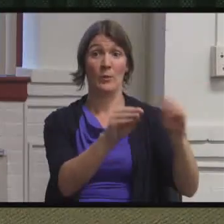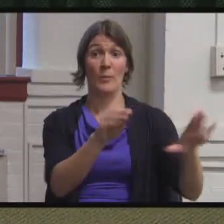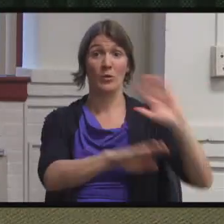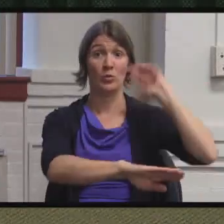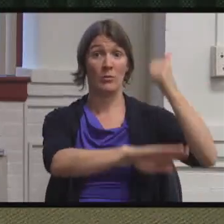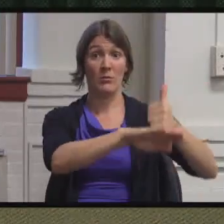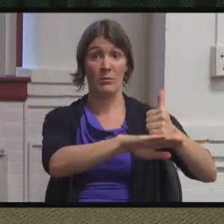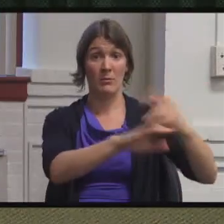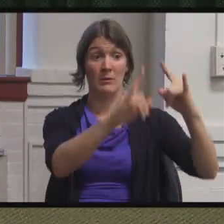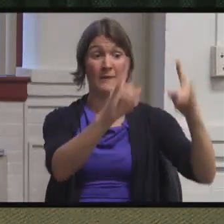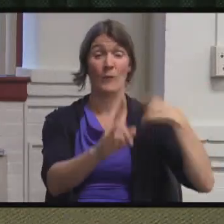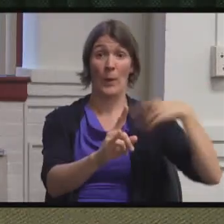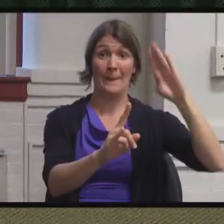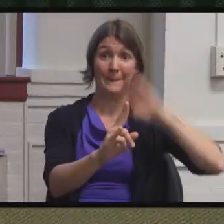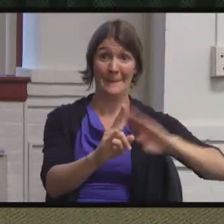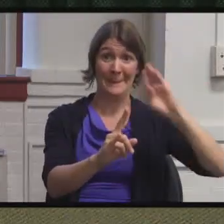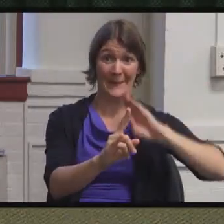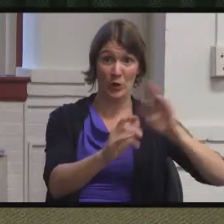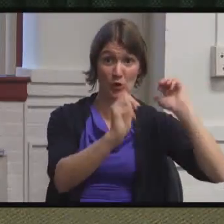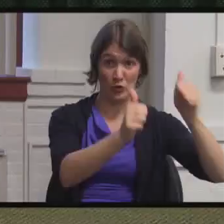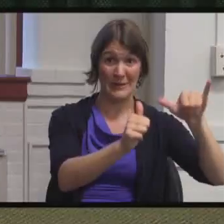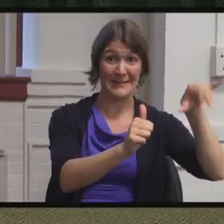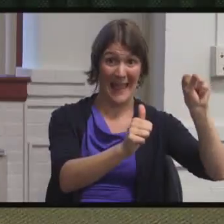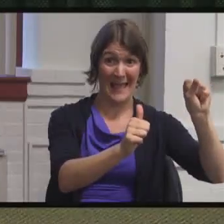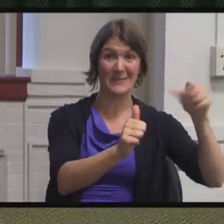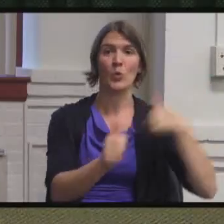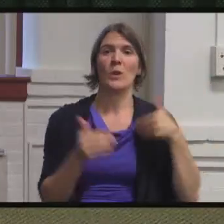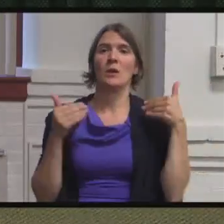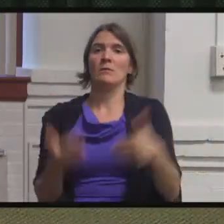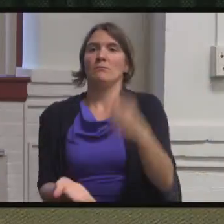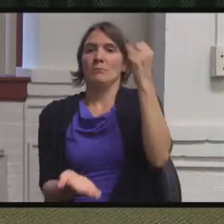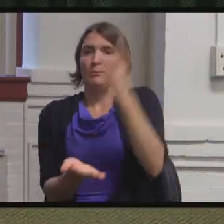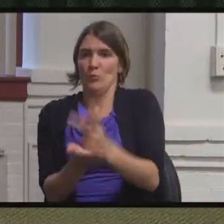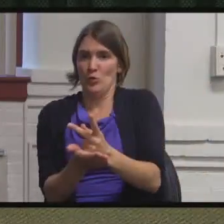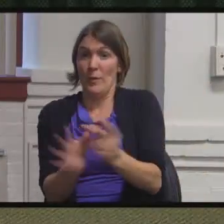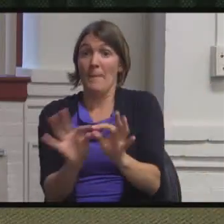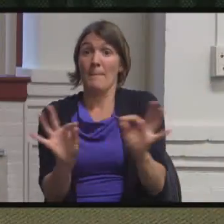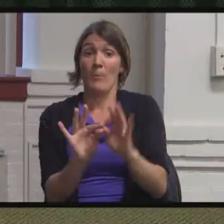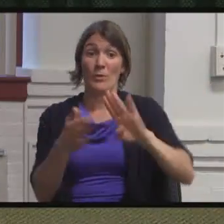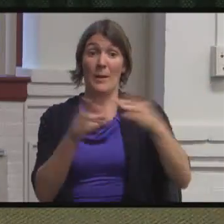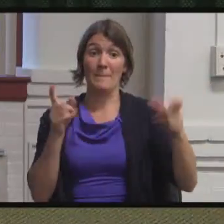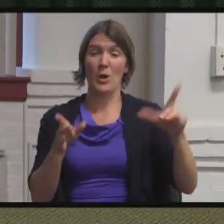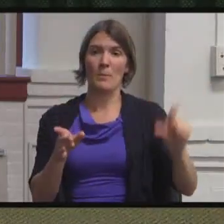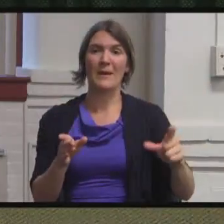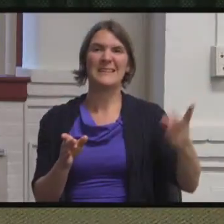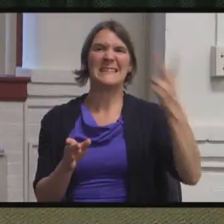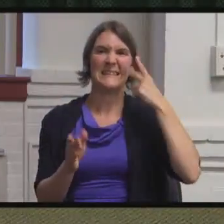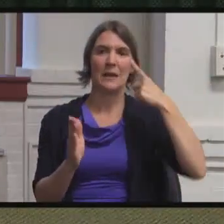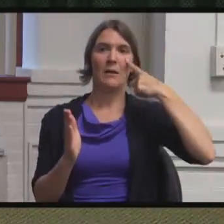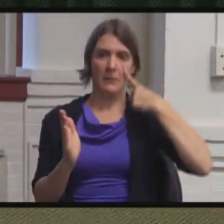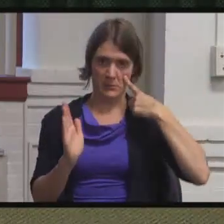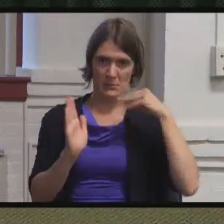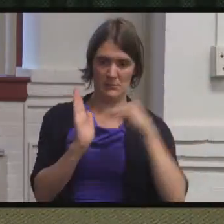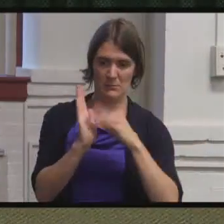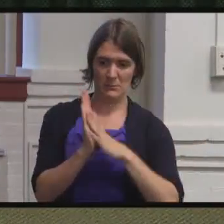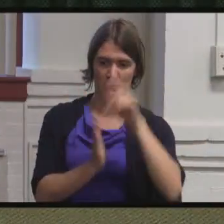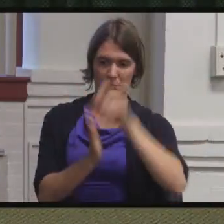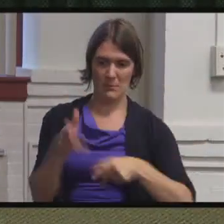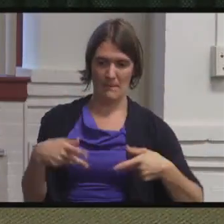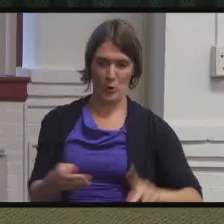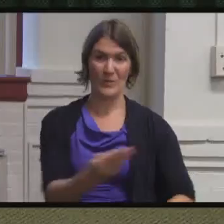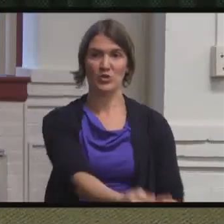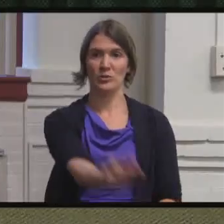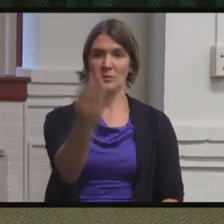on the town manager receiving written permission from the landowner where the event's going to be